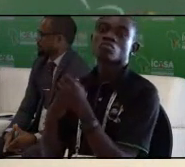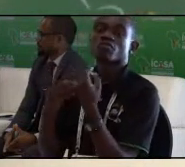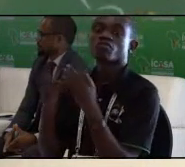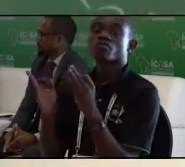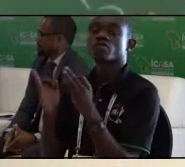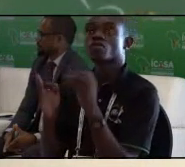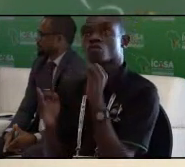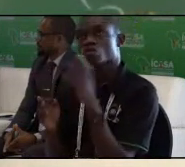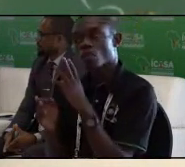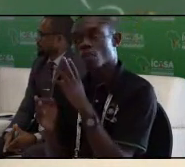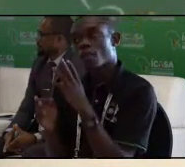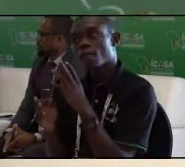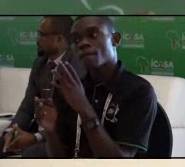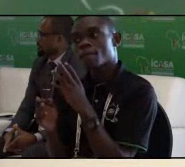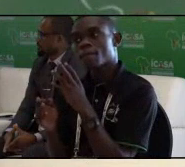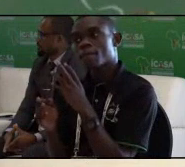a relationship to